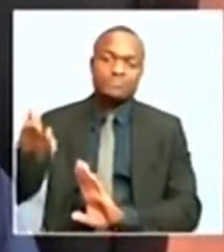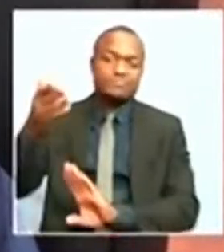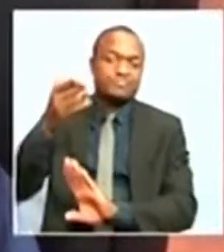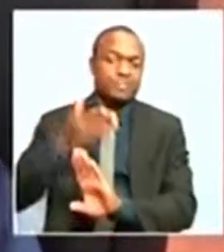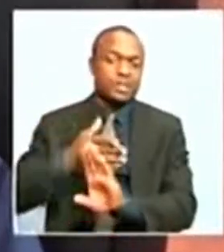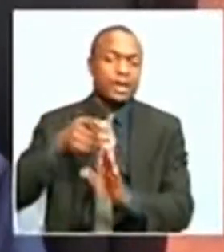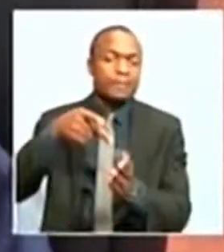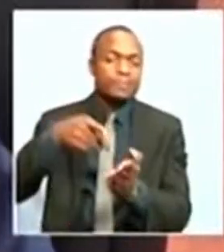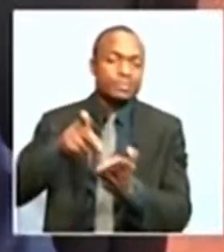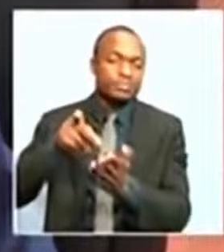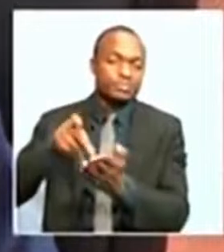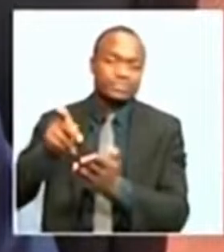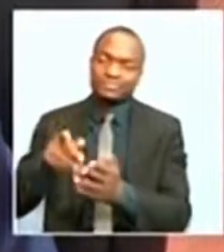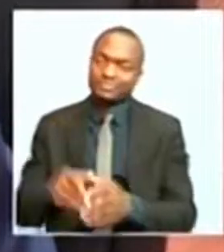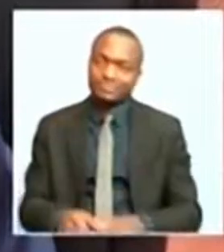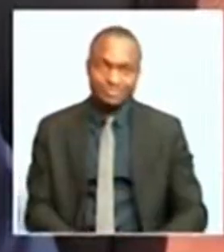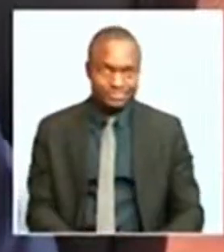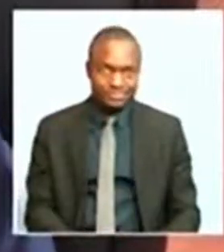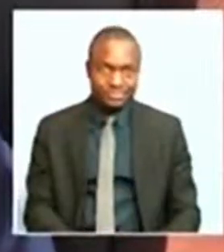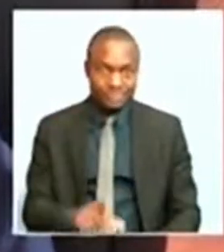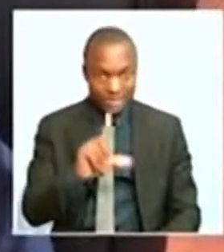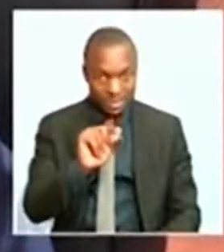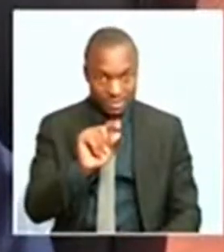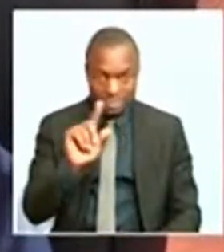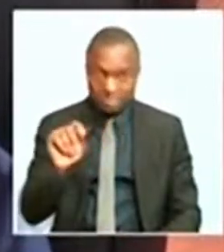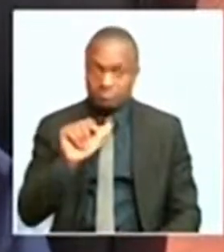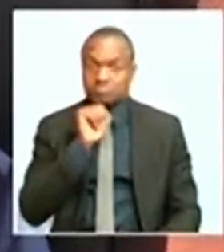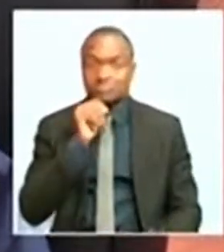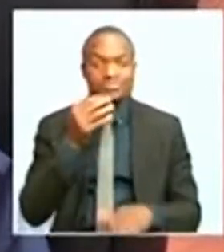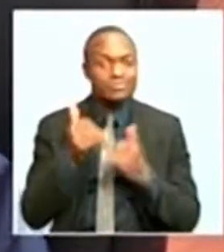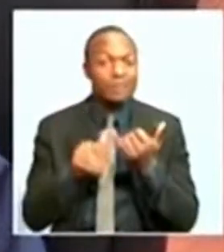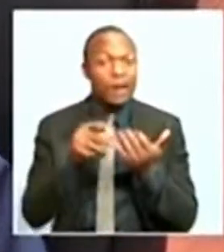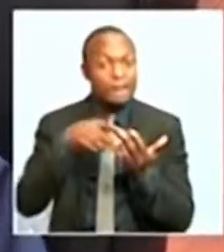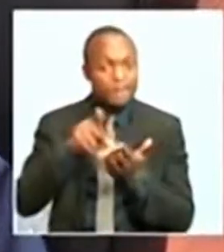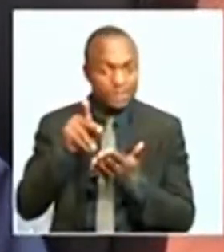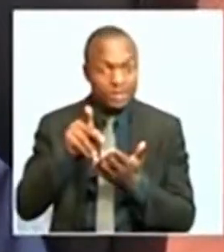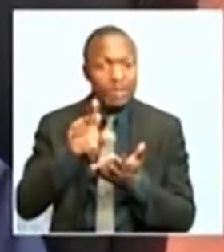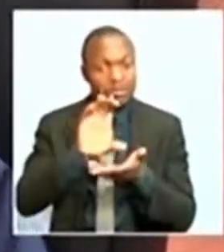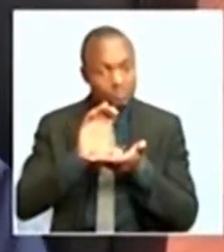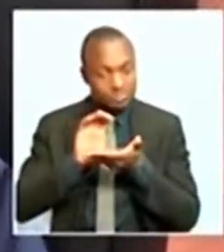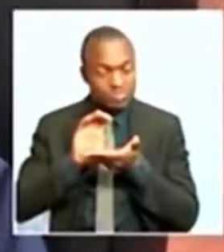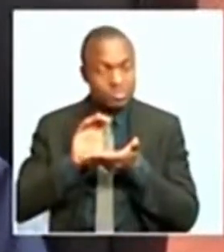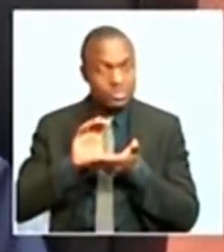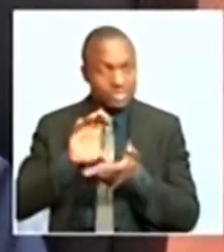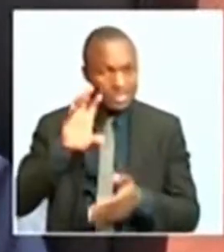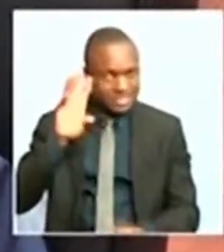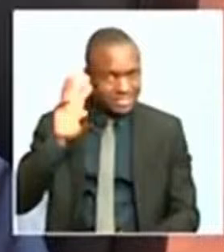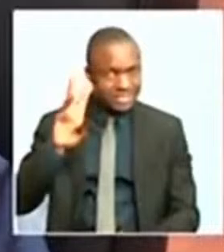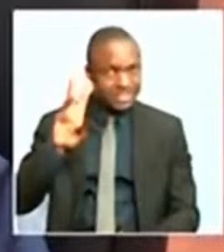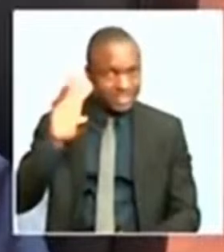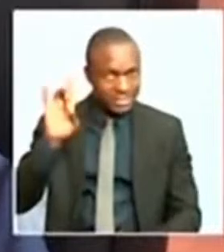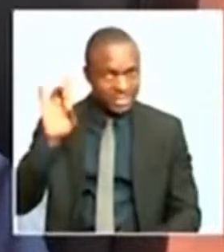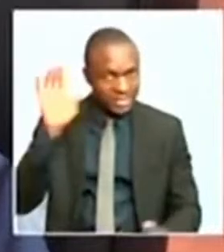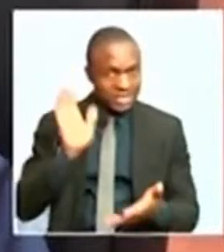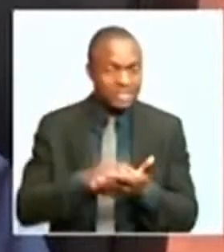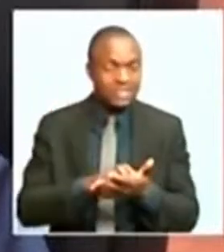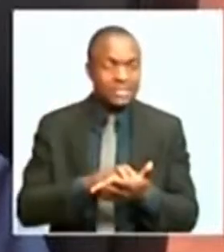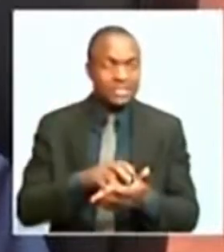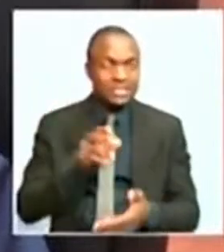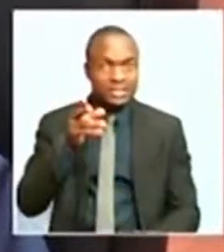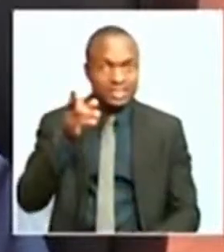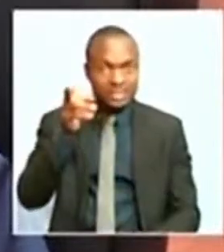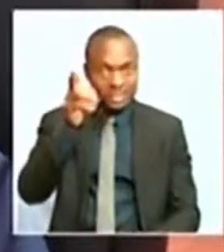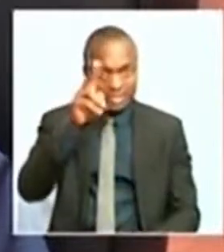and even the 2020 we didn't finish. We are owing 68,000